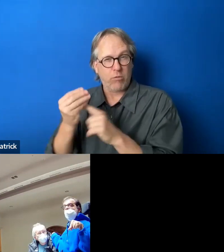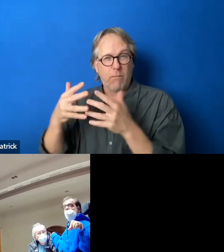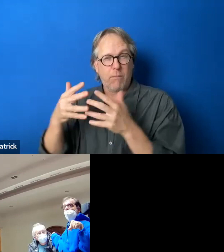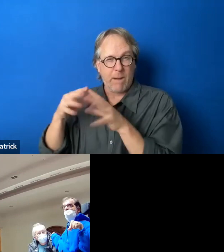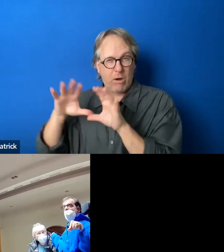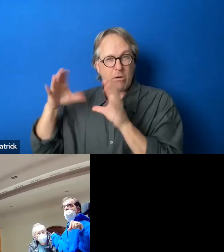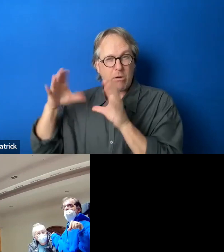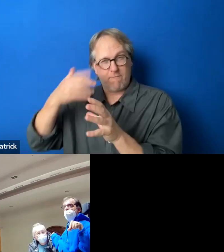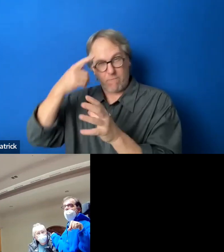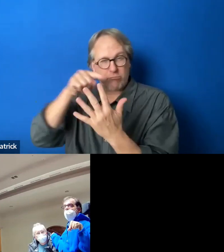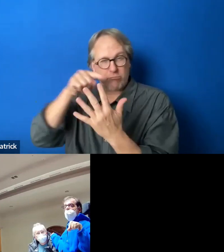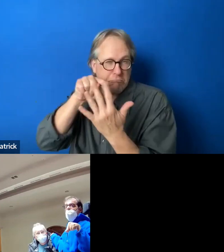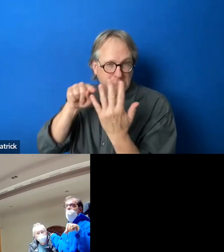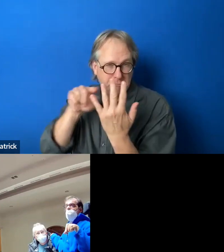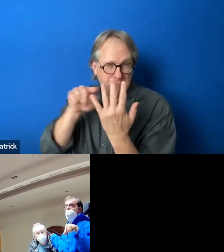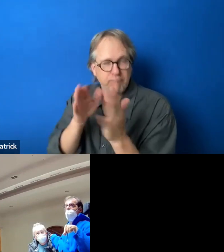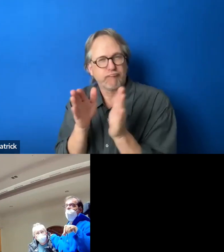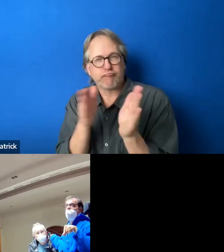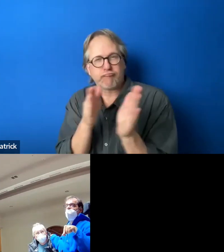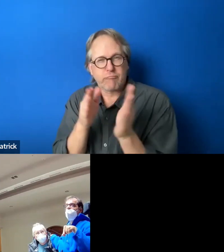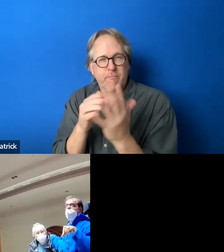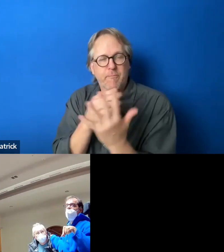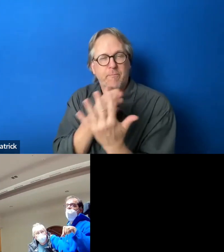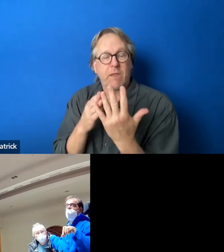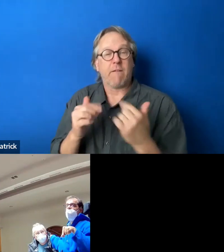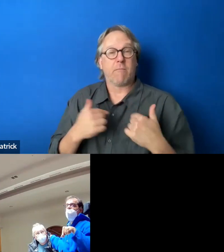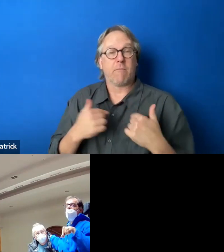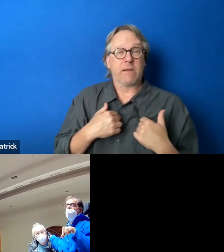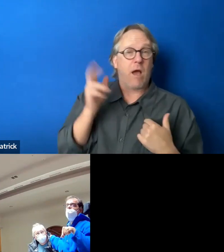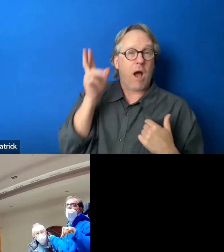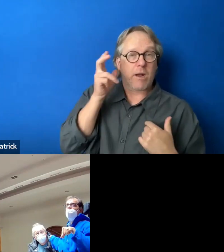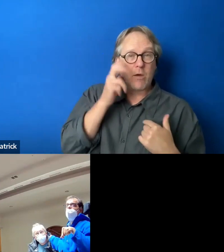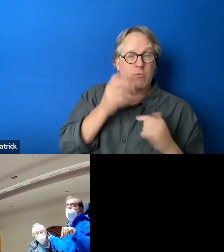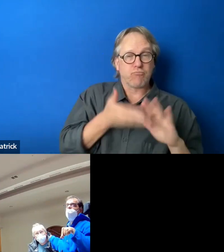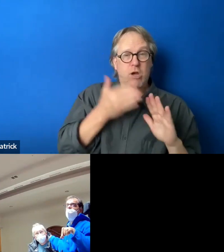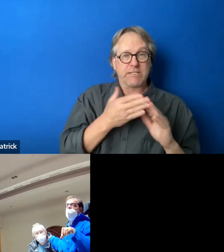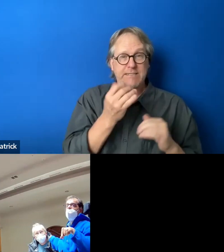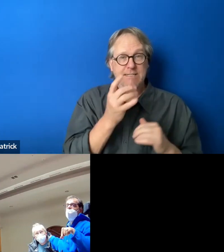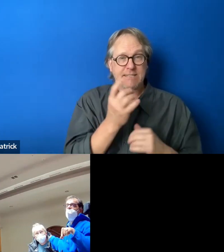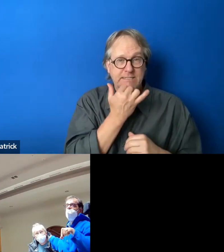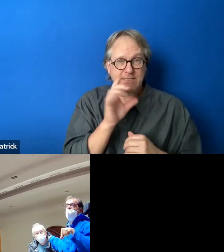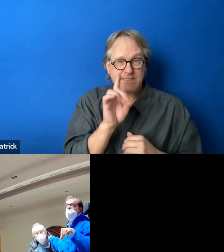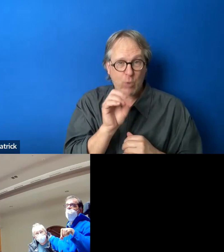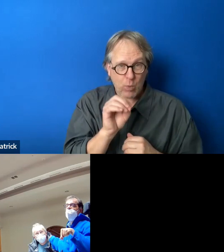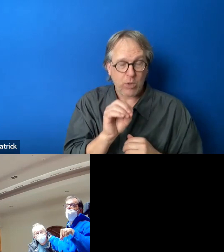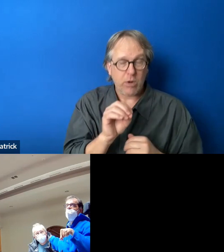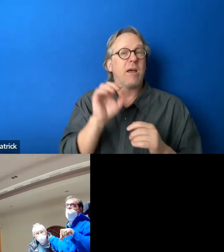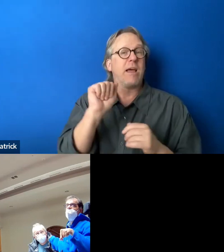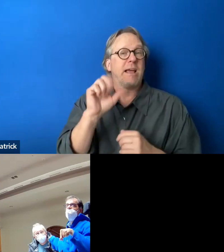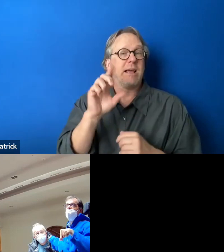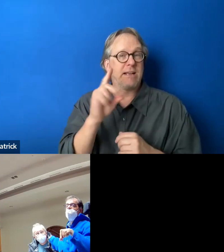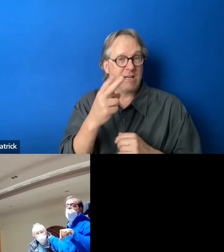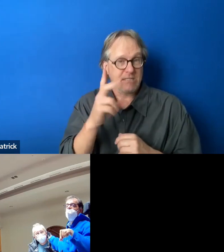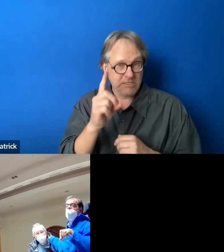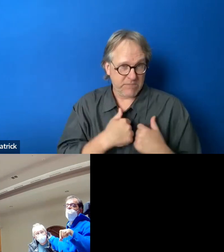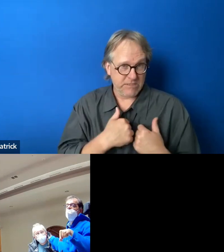talking about is, yes, the audio processing disorder, but I'm also talking about the fact that I'm ADHD.